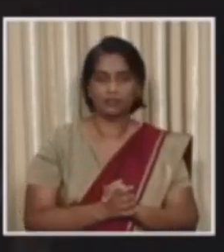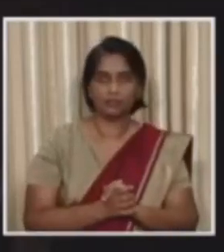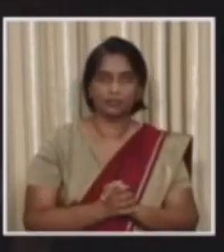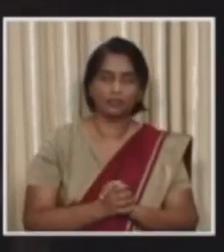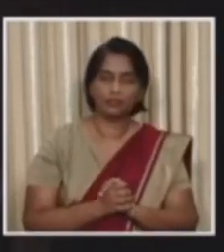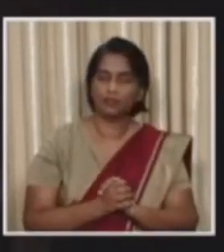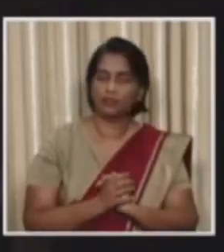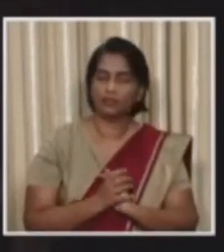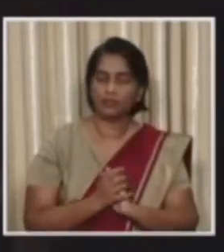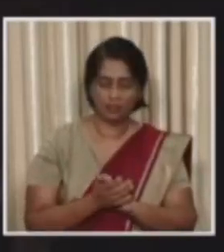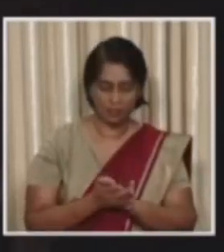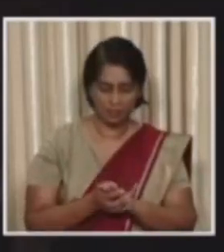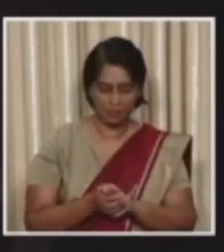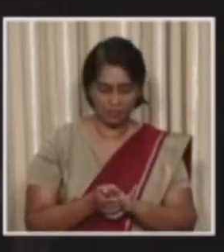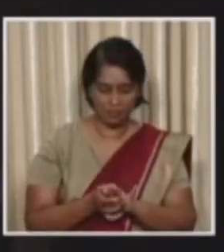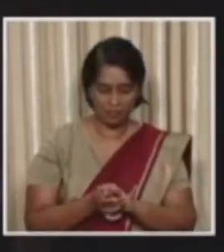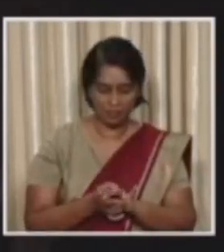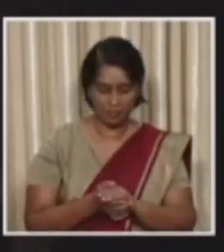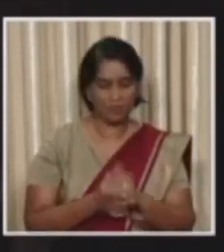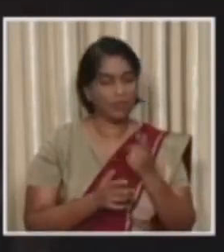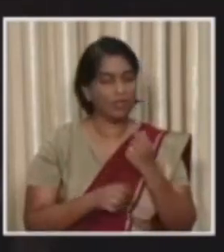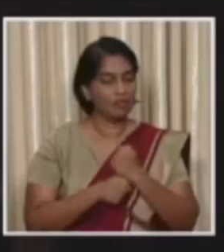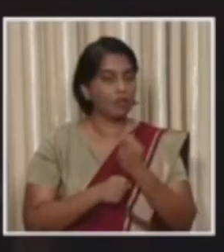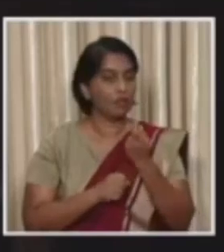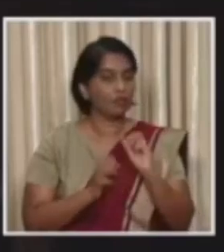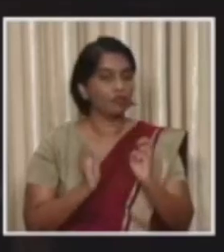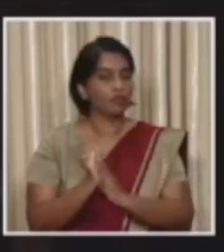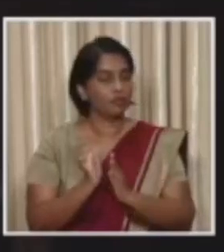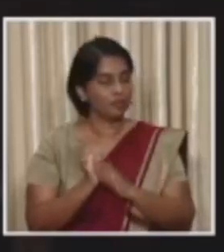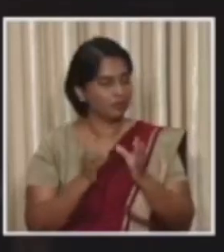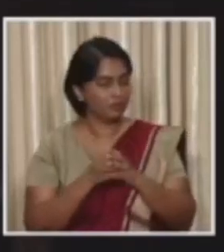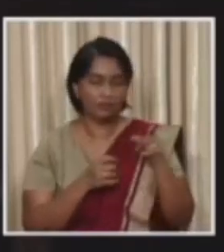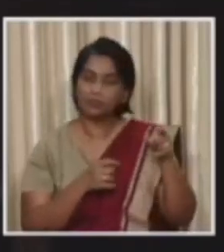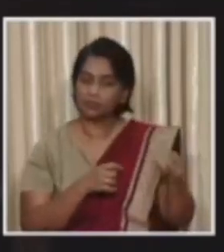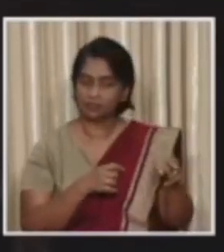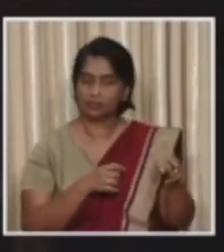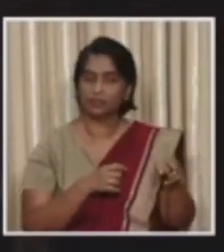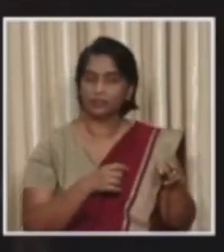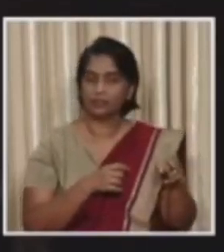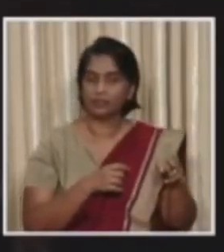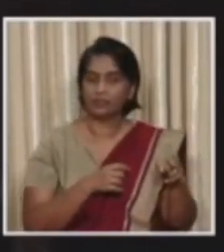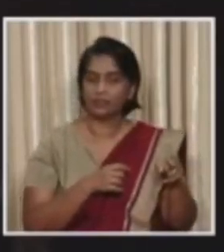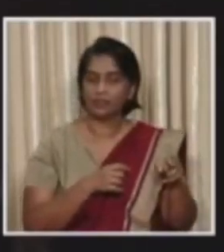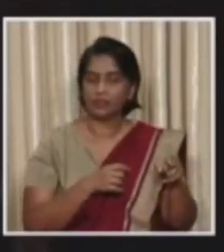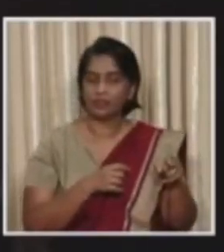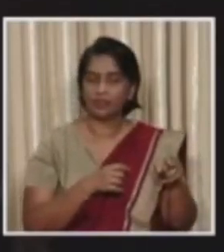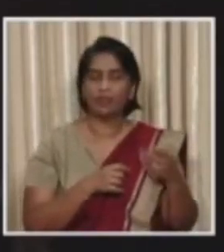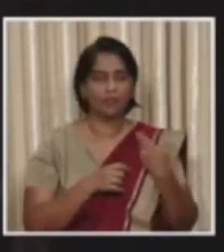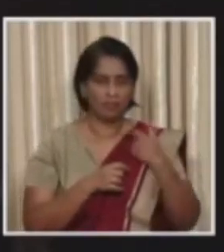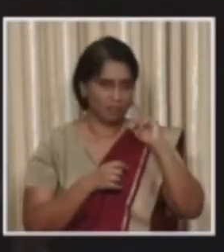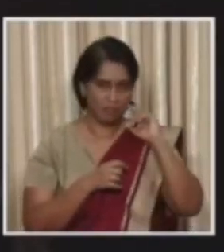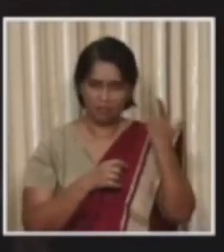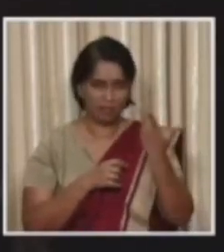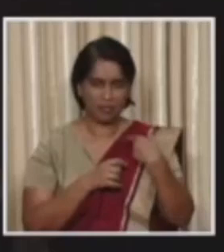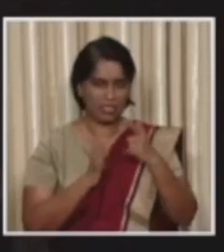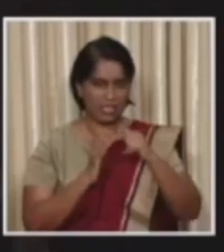Finance, there were individuals at that meeting. I don't know whose invitation they came, but they didn't have